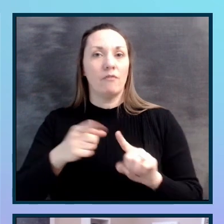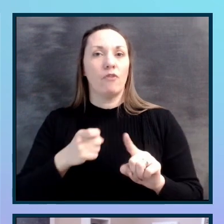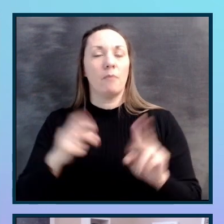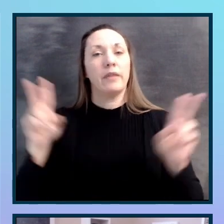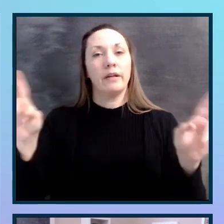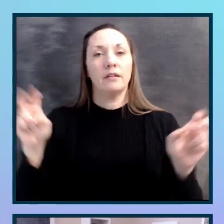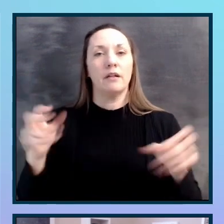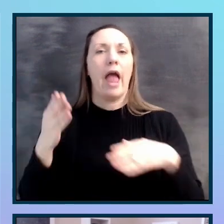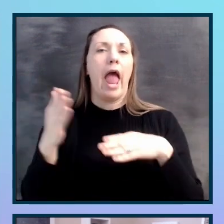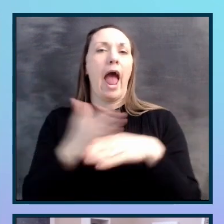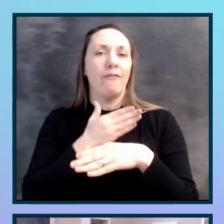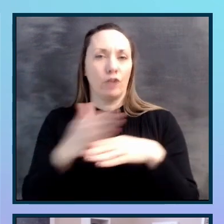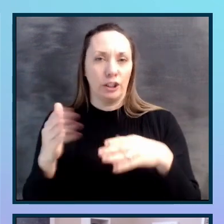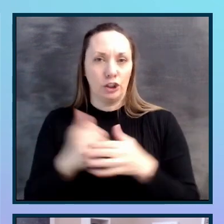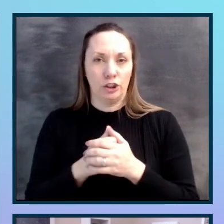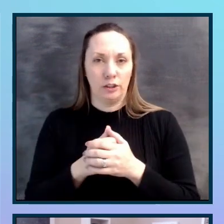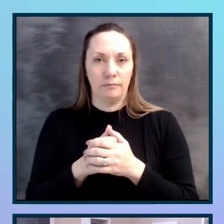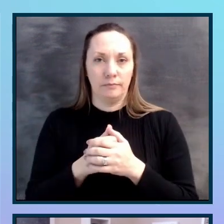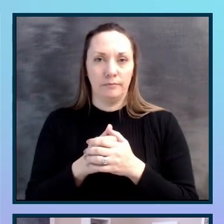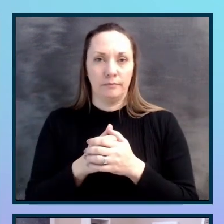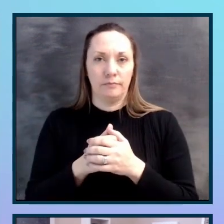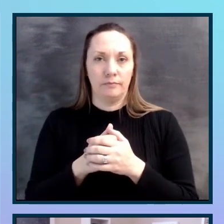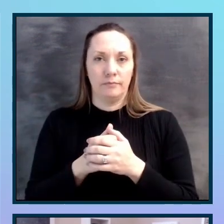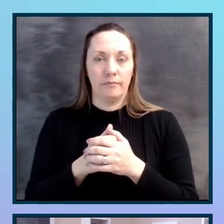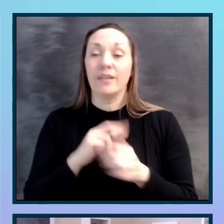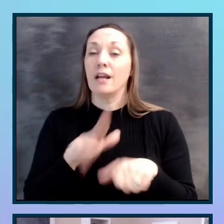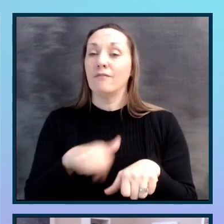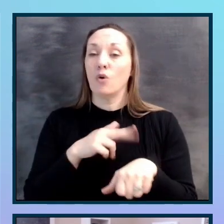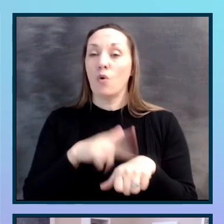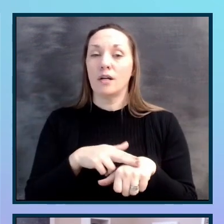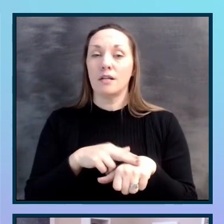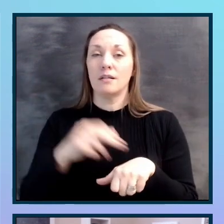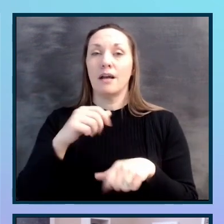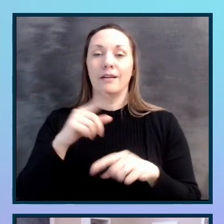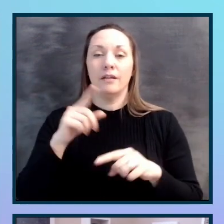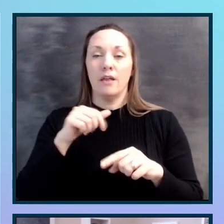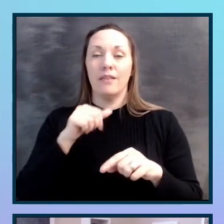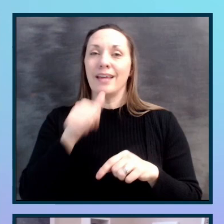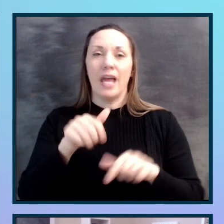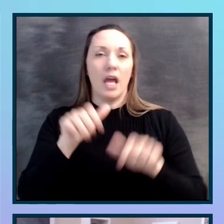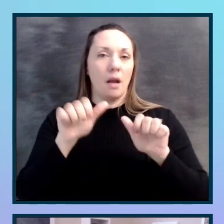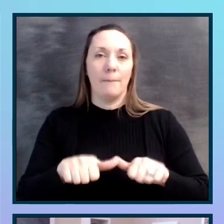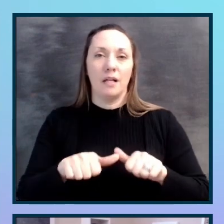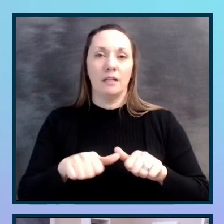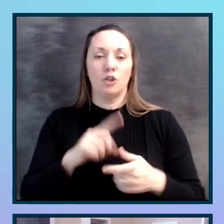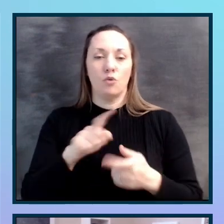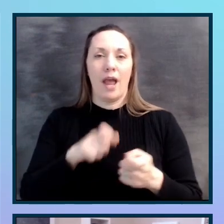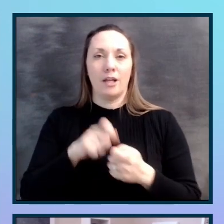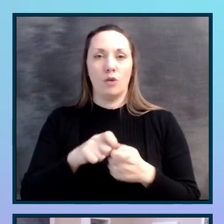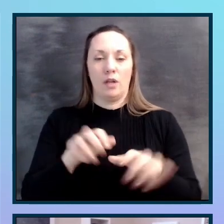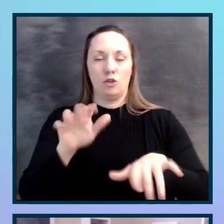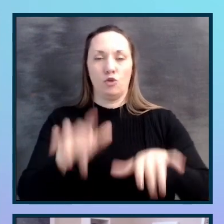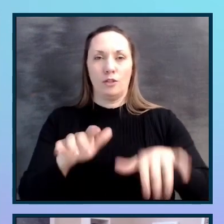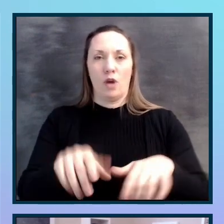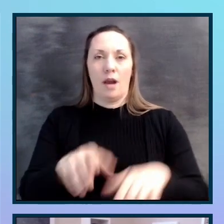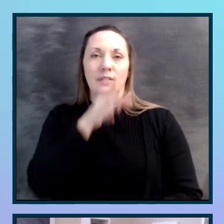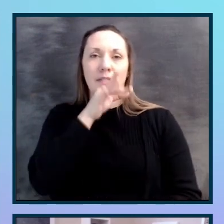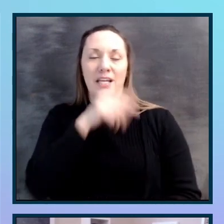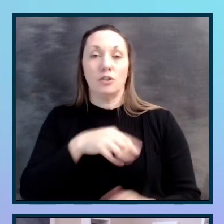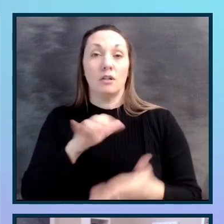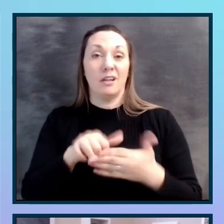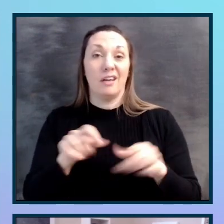so-called average. And of course, the inability to accurately transcribe speech can